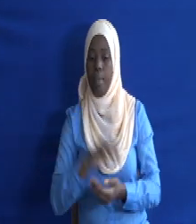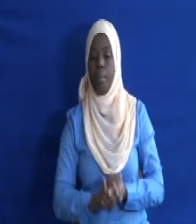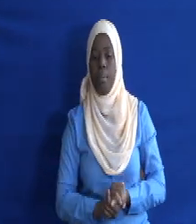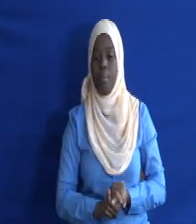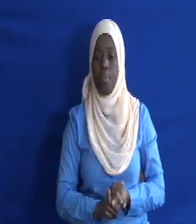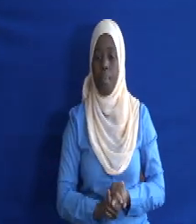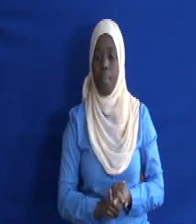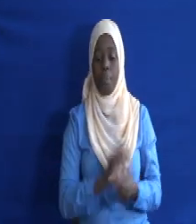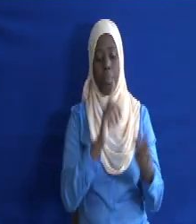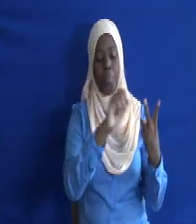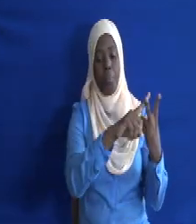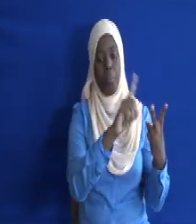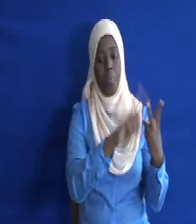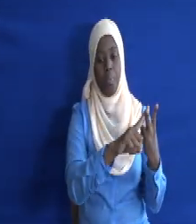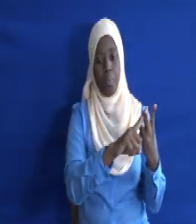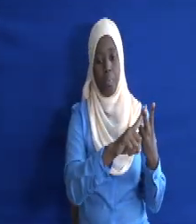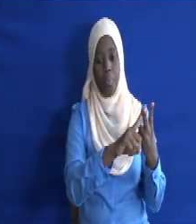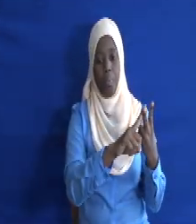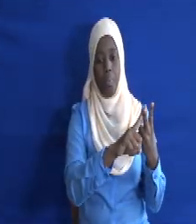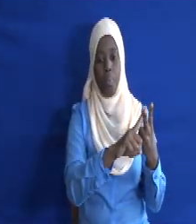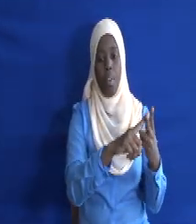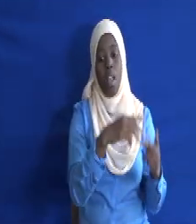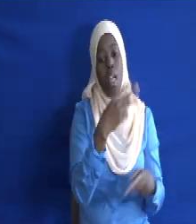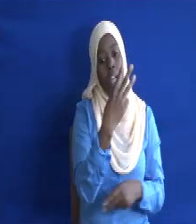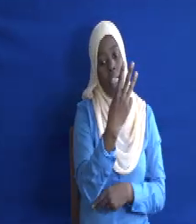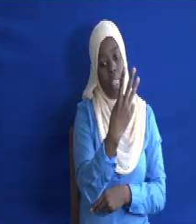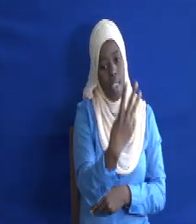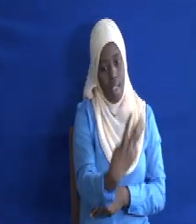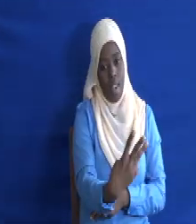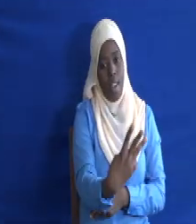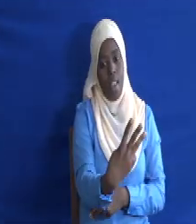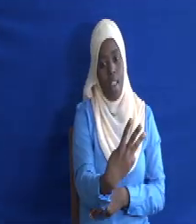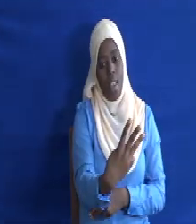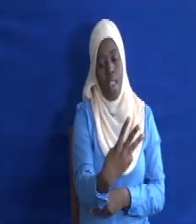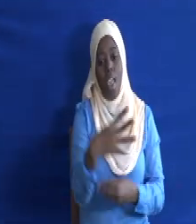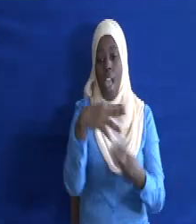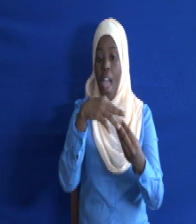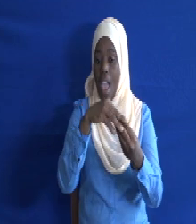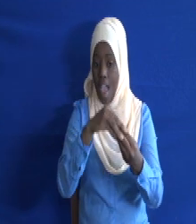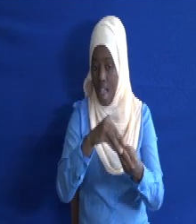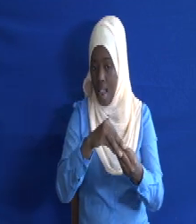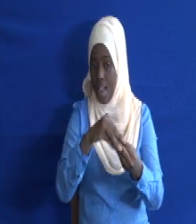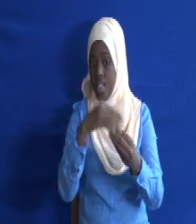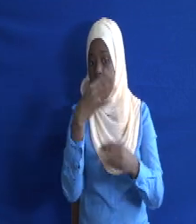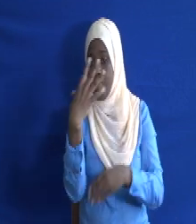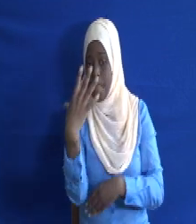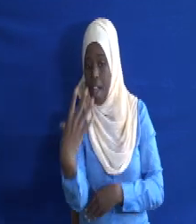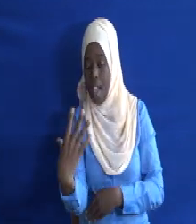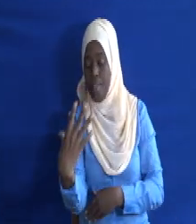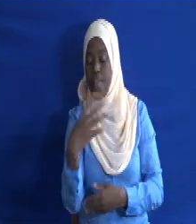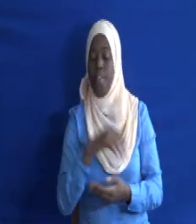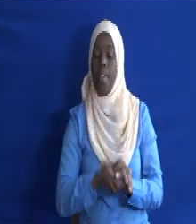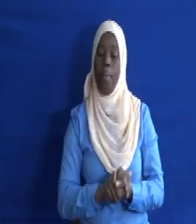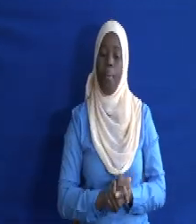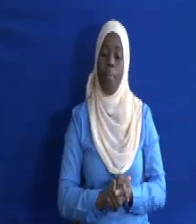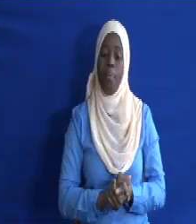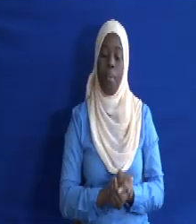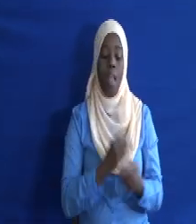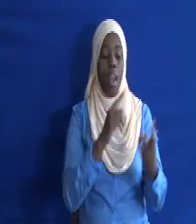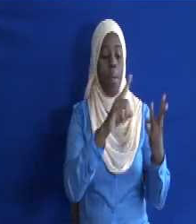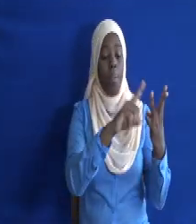3. Number 2, 3 and 5. Number 2, 3 and